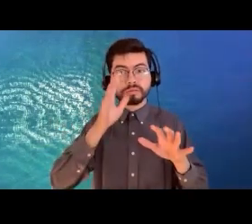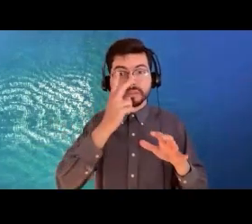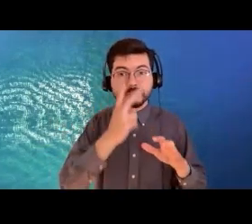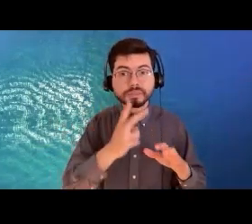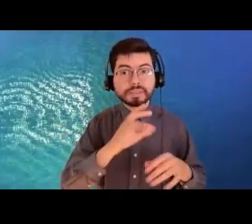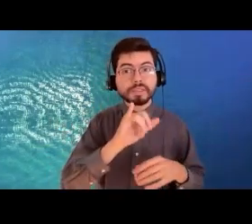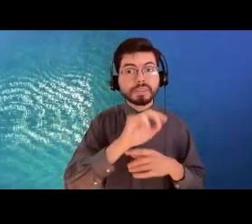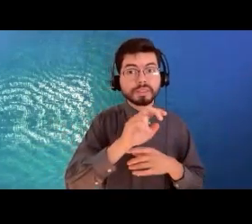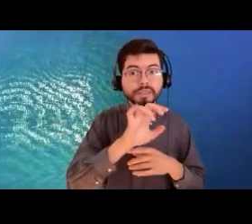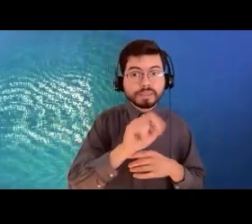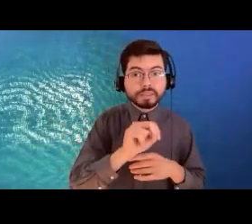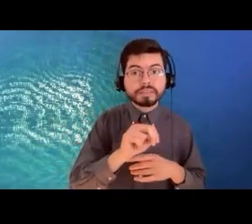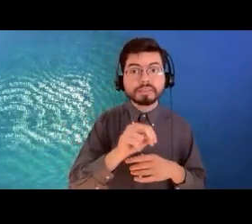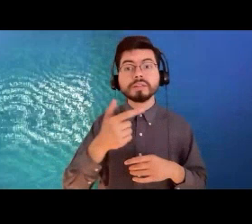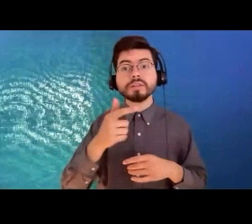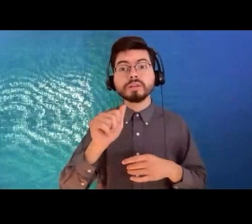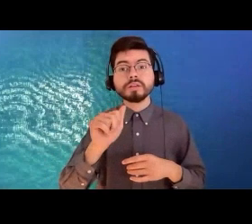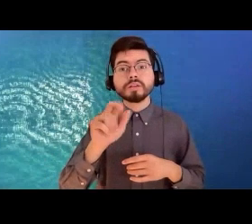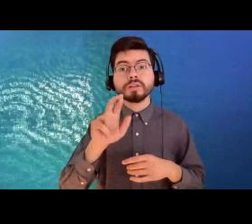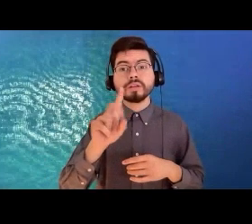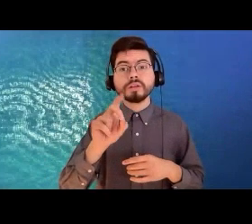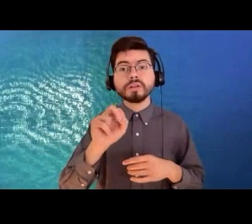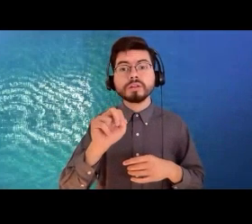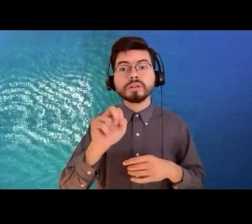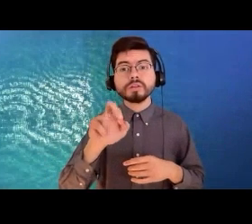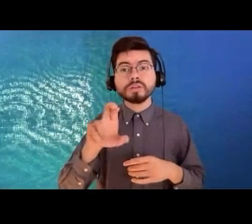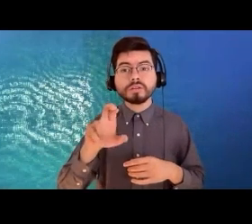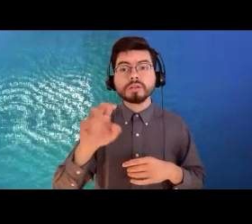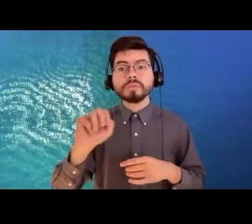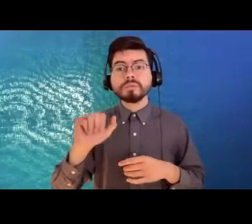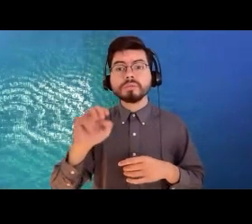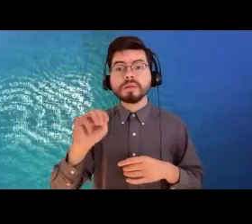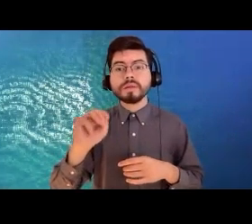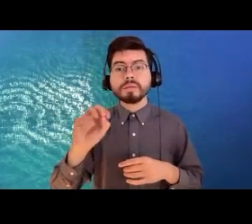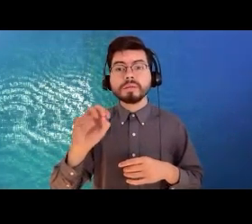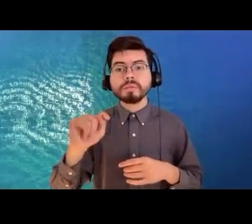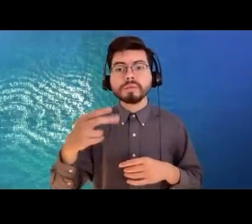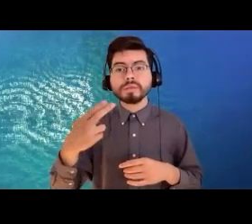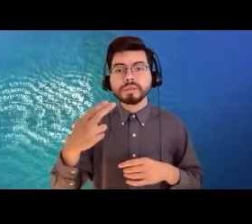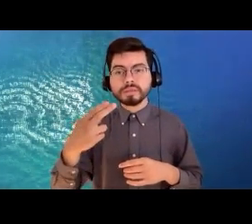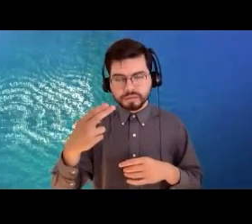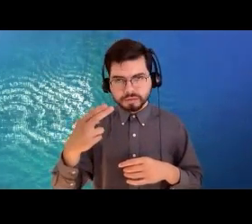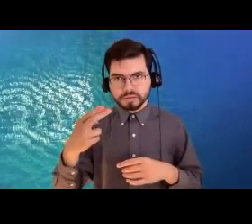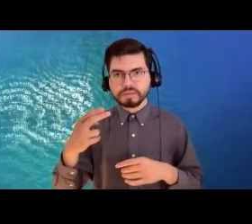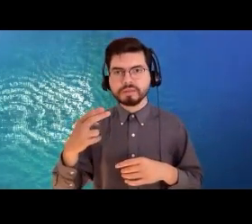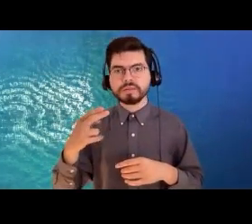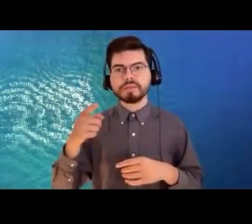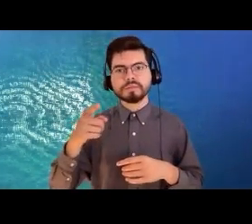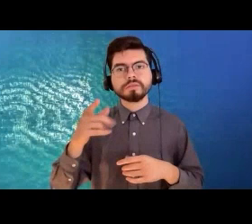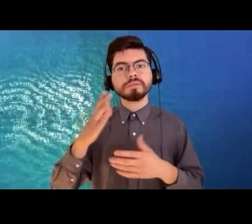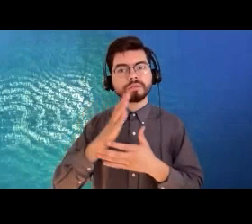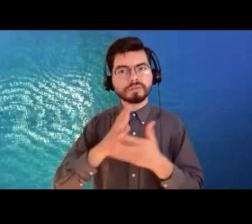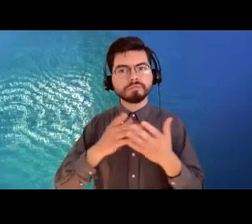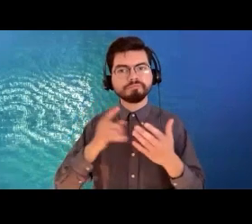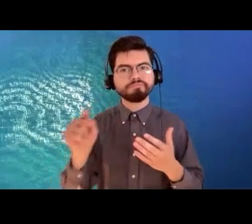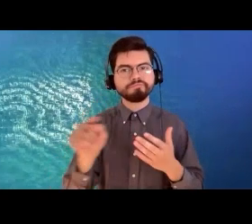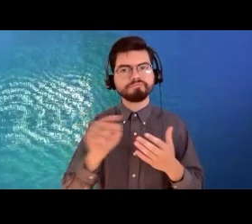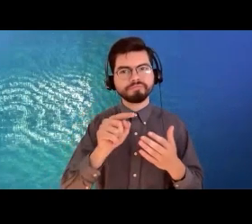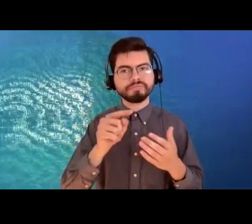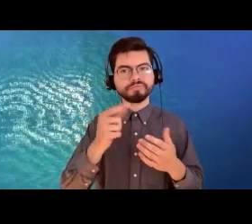Gardner and Mammoth, around the Madison River Bridge, some of our geotechnical contractors